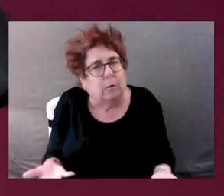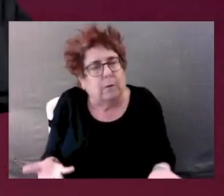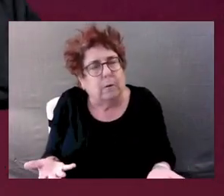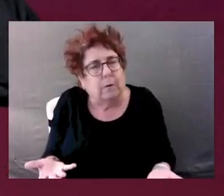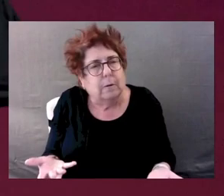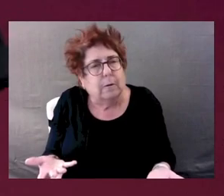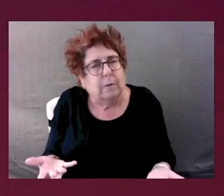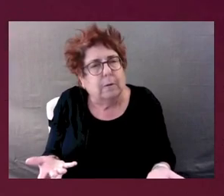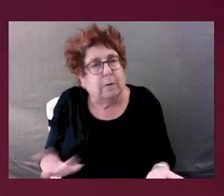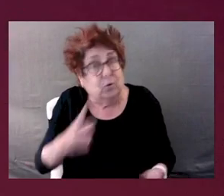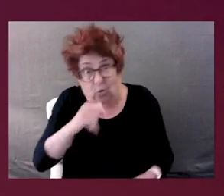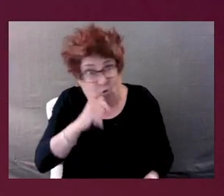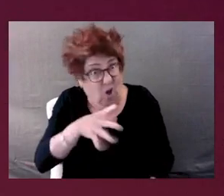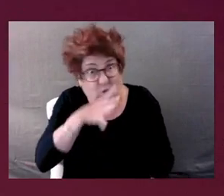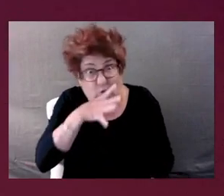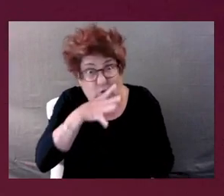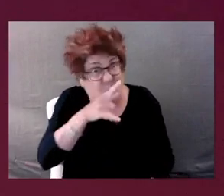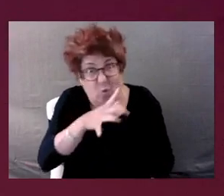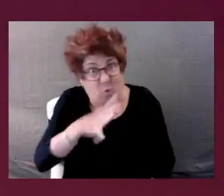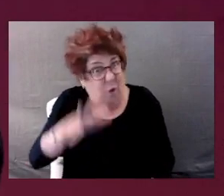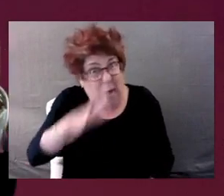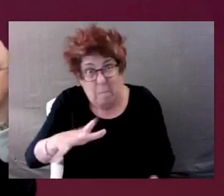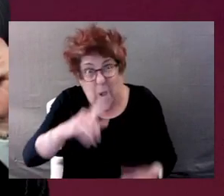You don't talk to your grandma about what you do for a living?